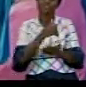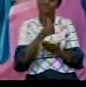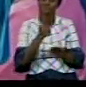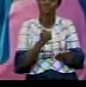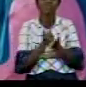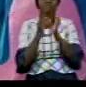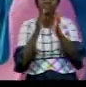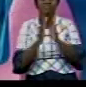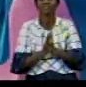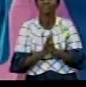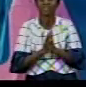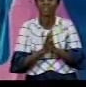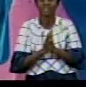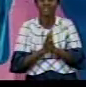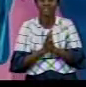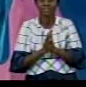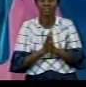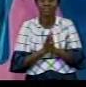amen